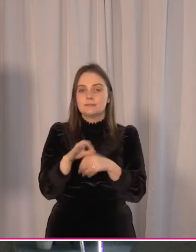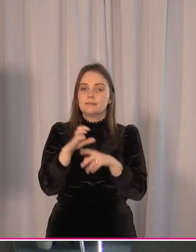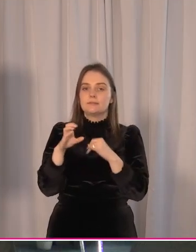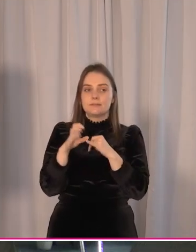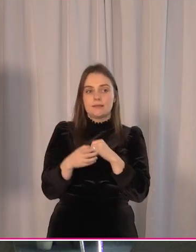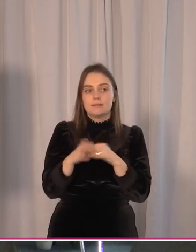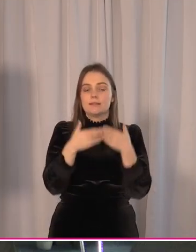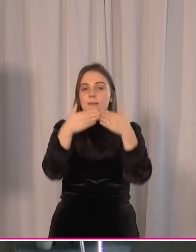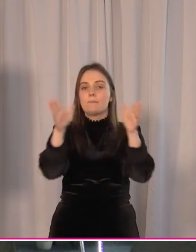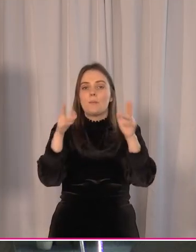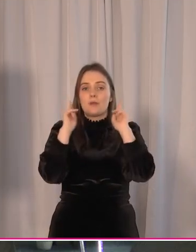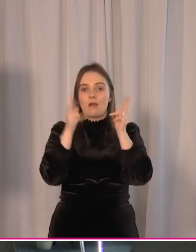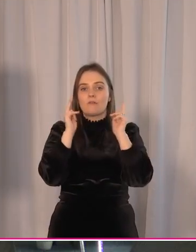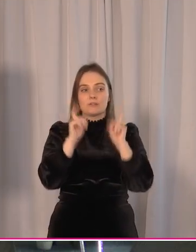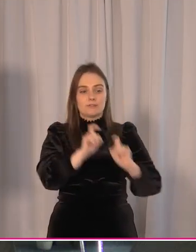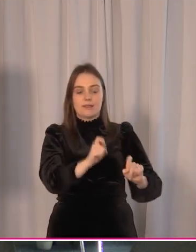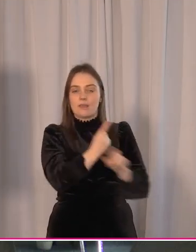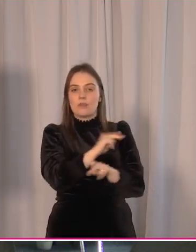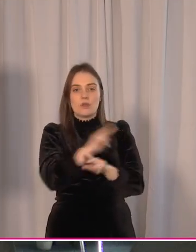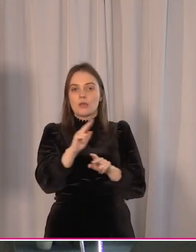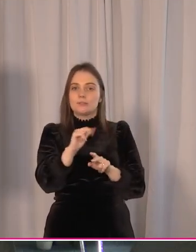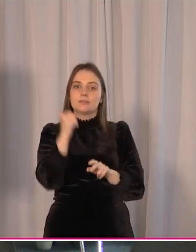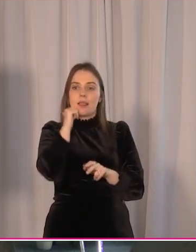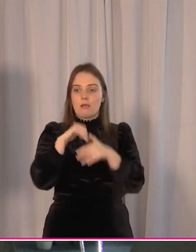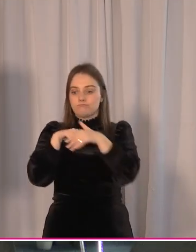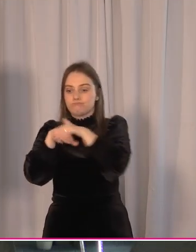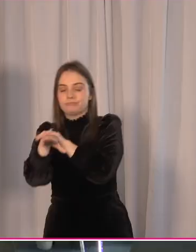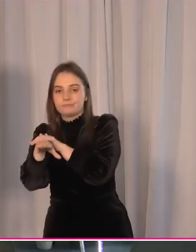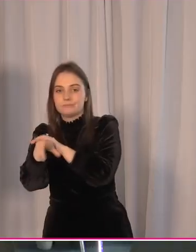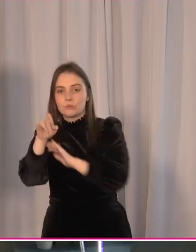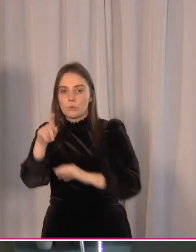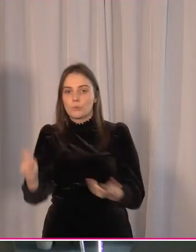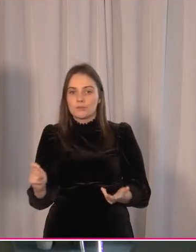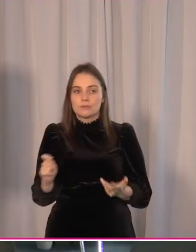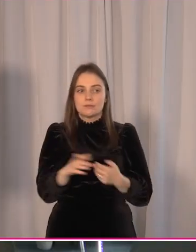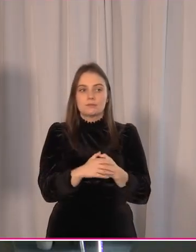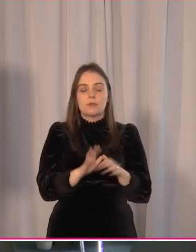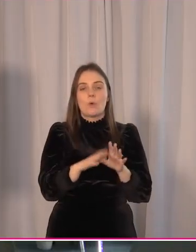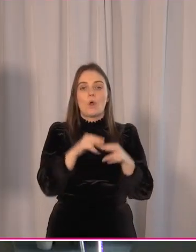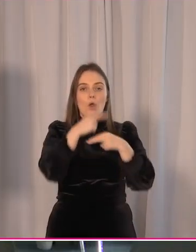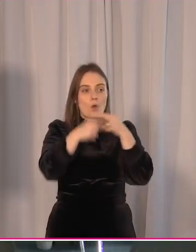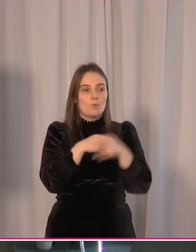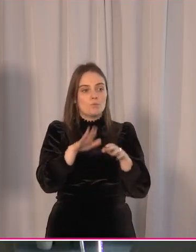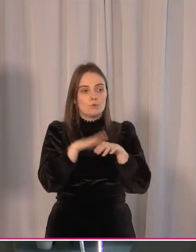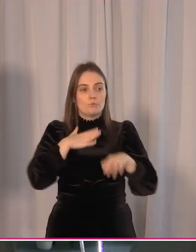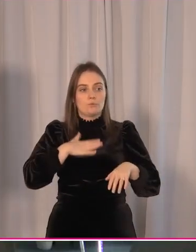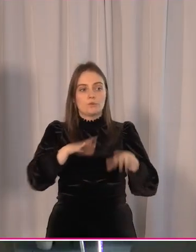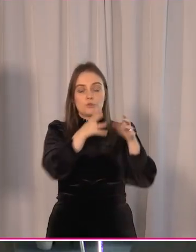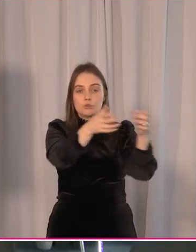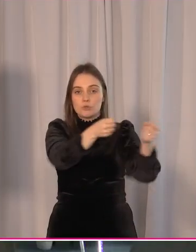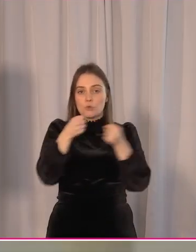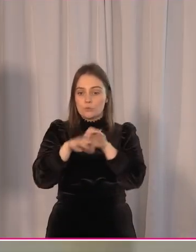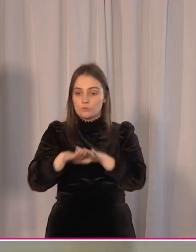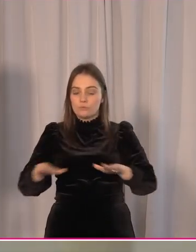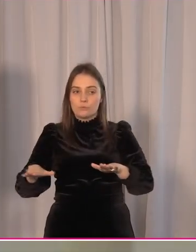public corridor. Do you know, a seclusion room, an article in the journal, a seclusion room with bare concrete floor. And